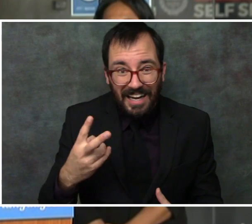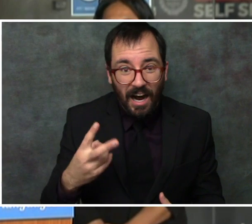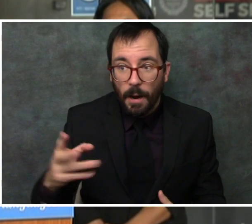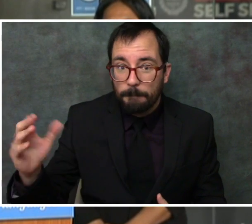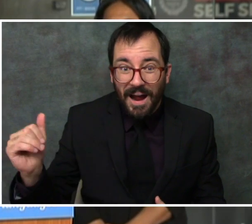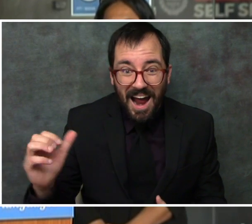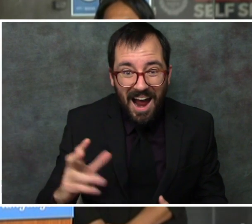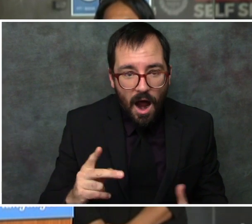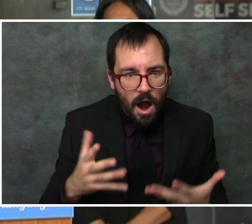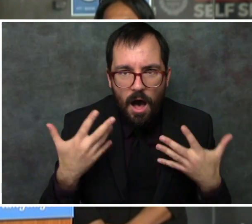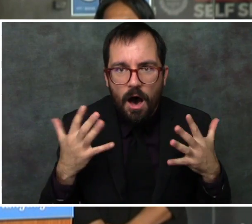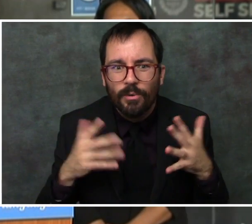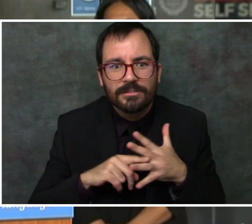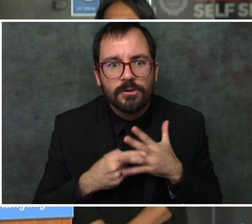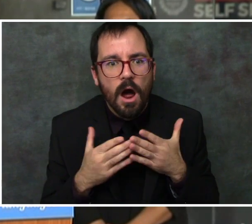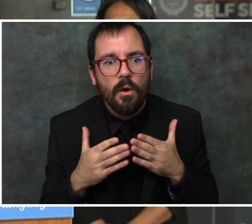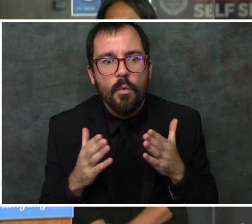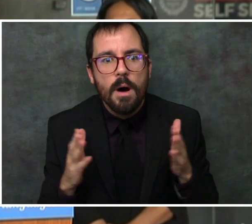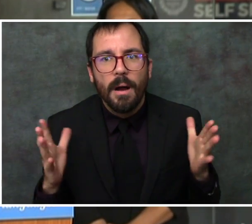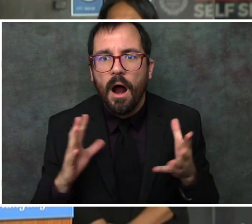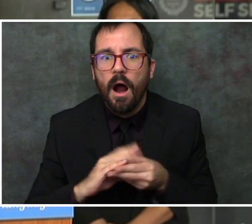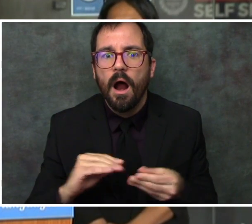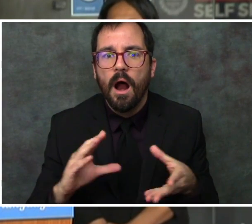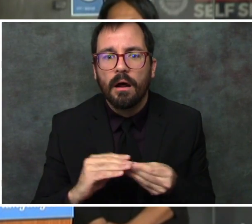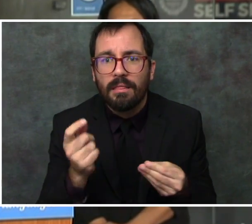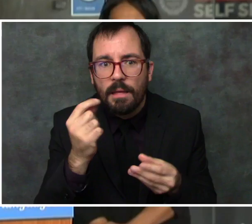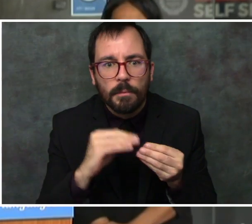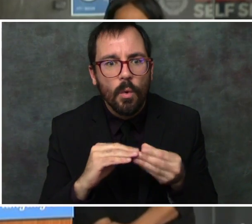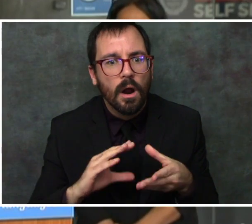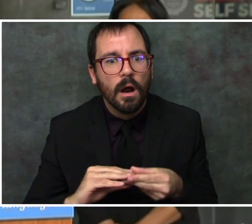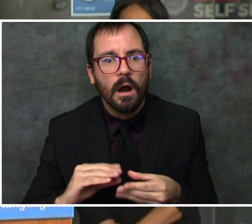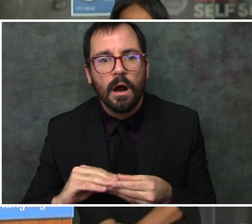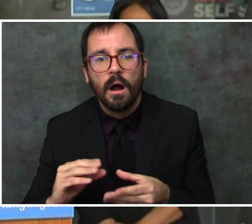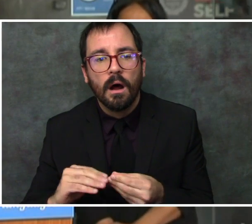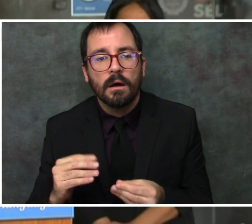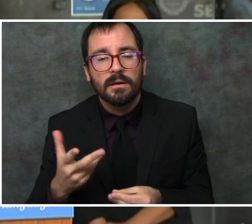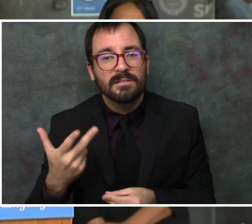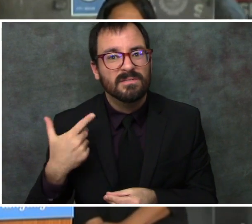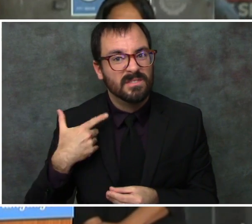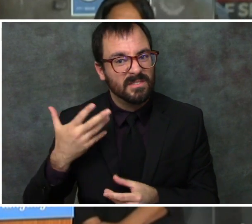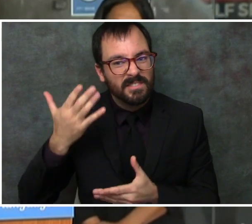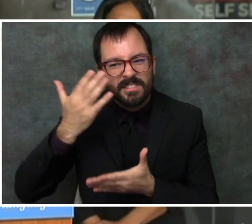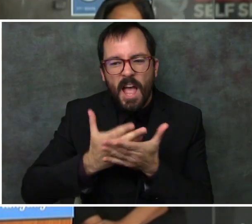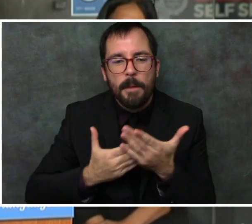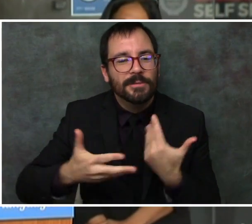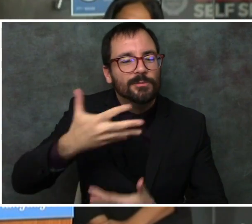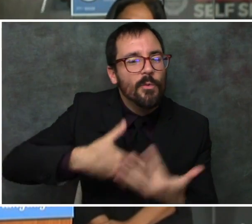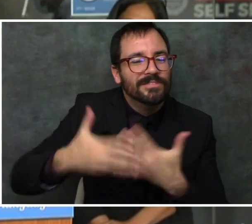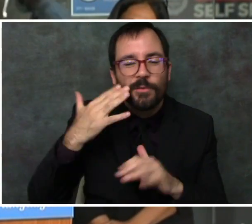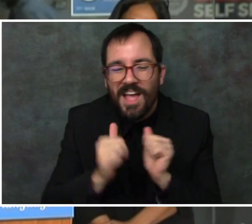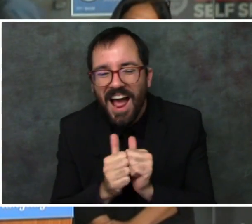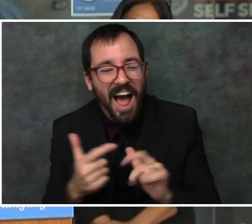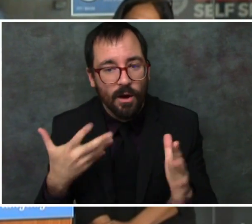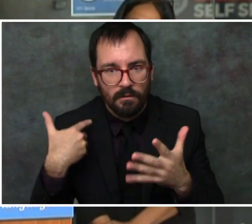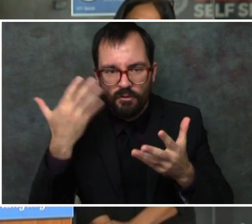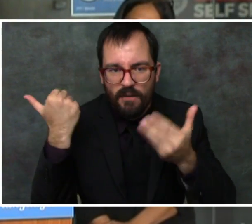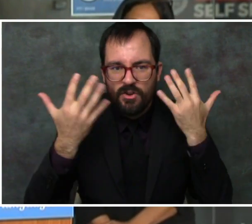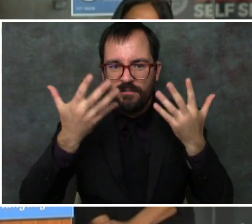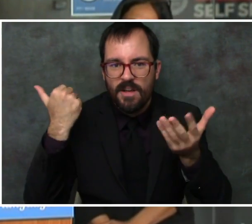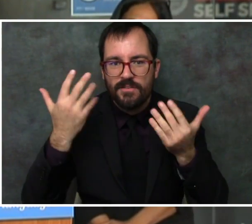talk a little bit more, that starting to lose some of those social skills, and even with some of the therapies they were receiving. We are seeing a change, and we know